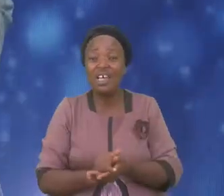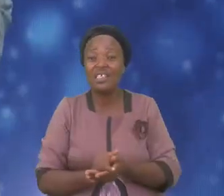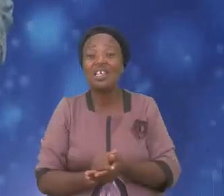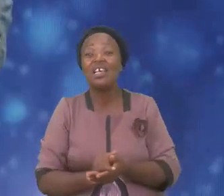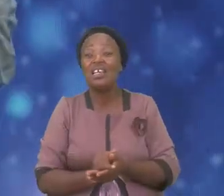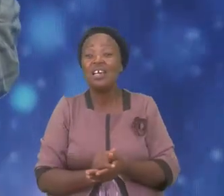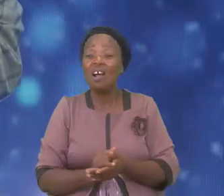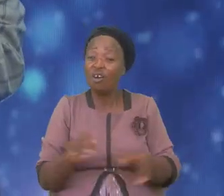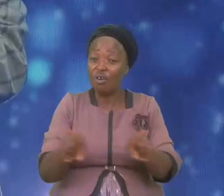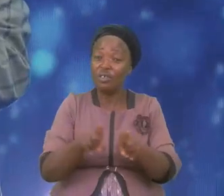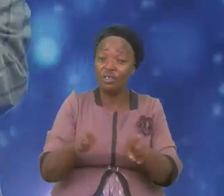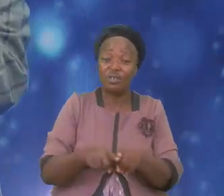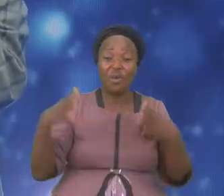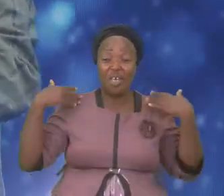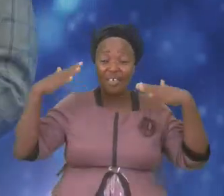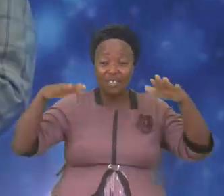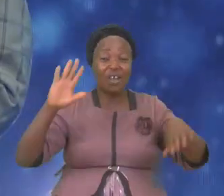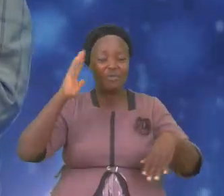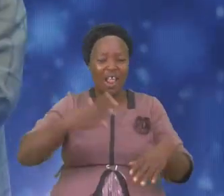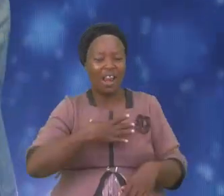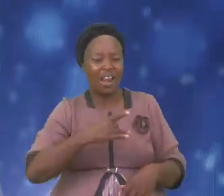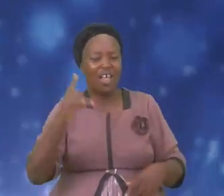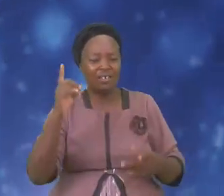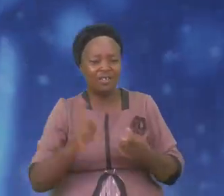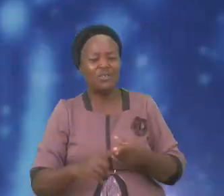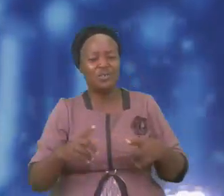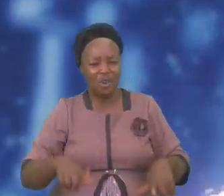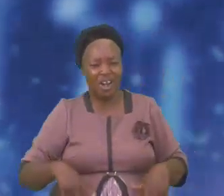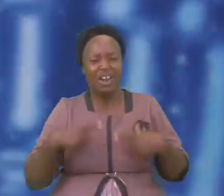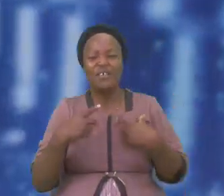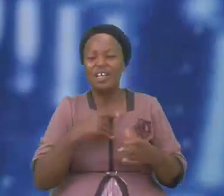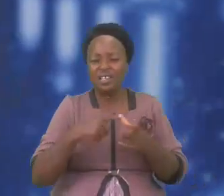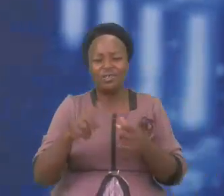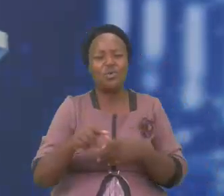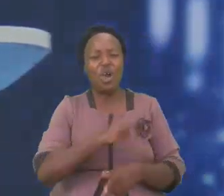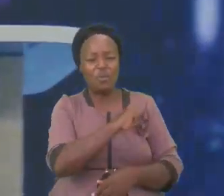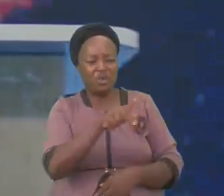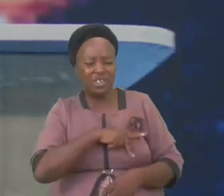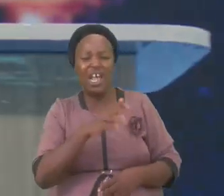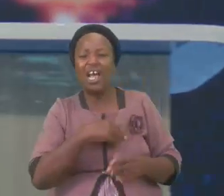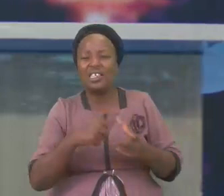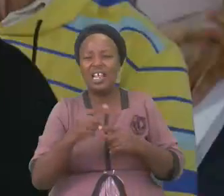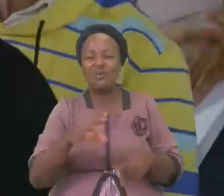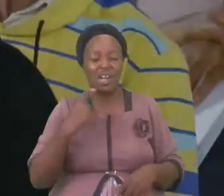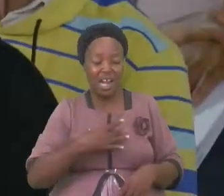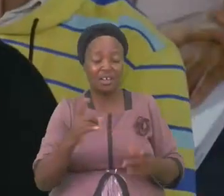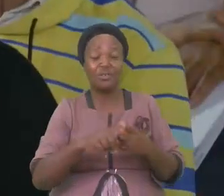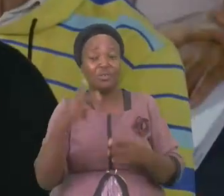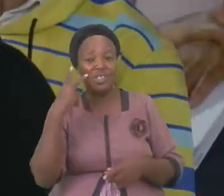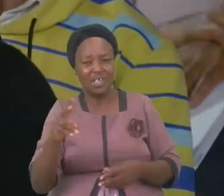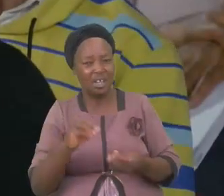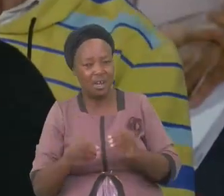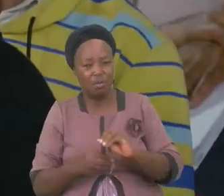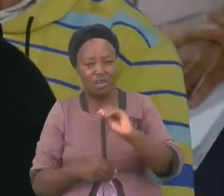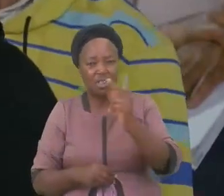to appreciate and would like to see. Number three is the divine call. The Lord is calling